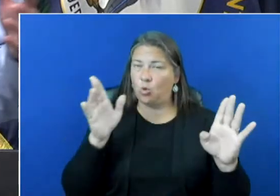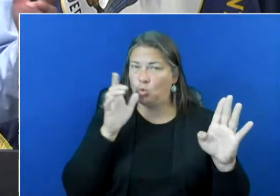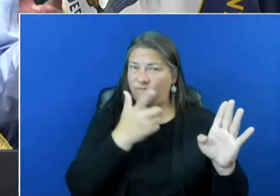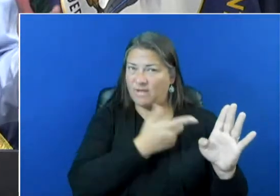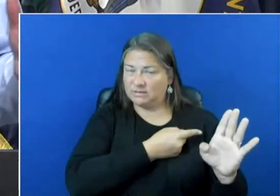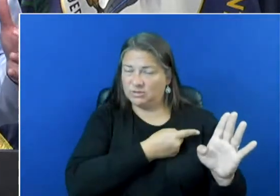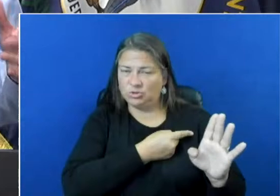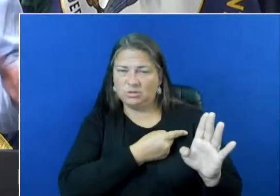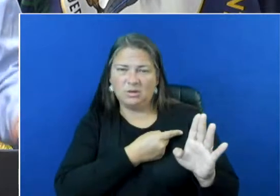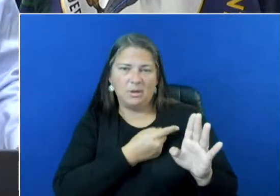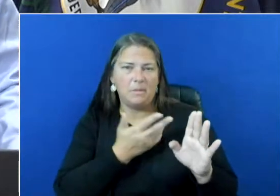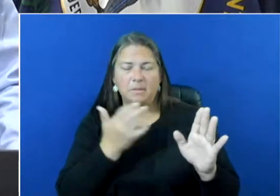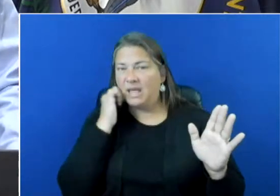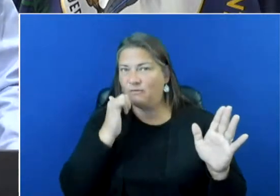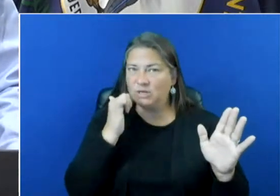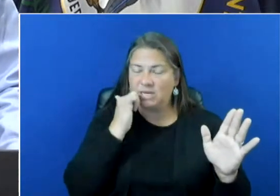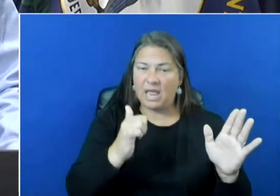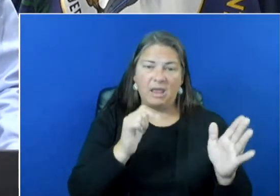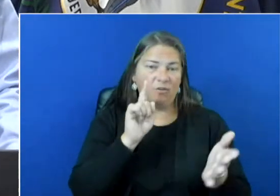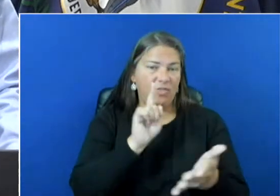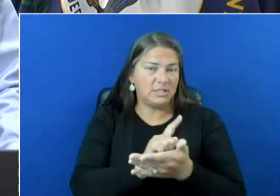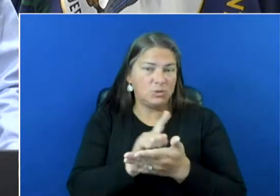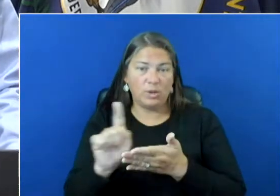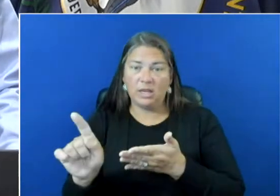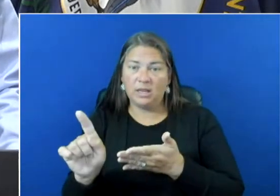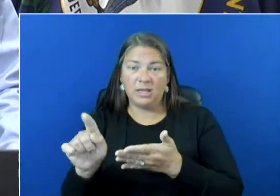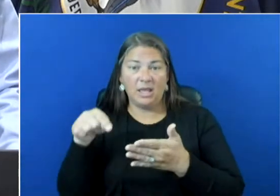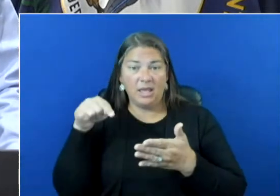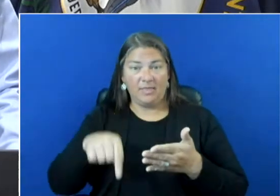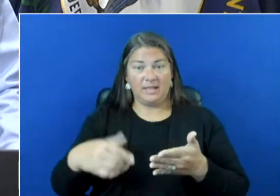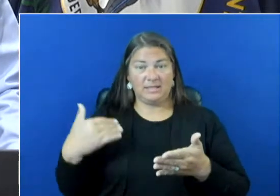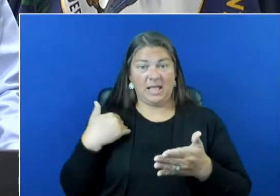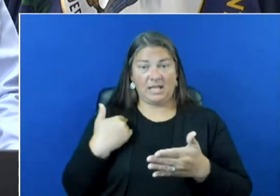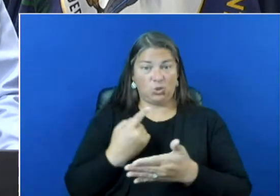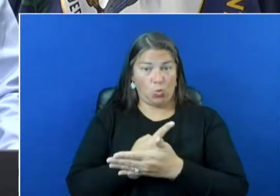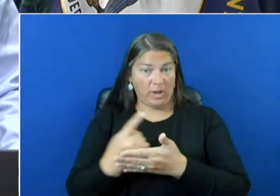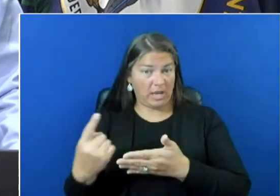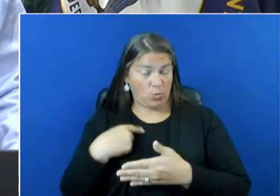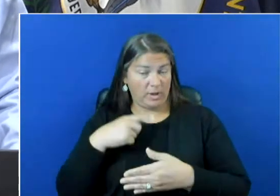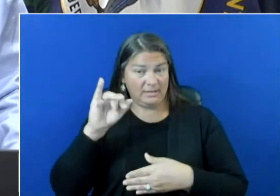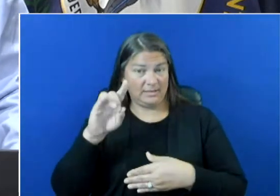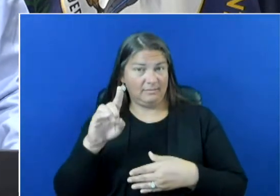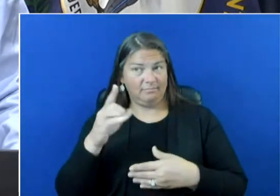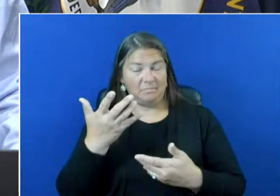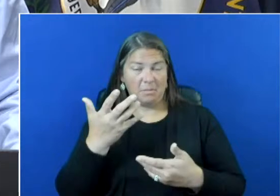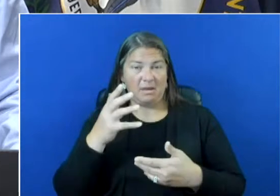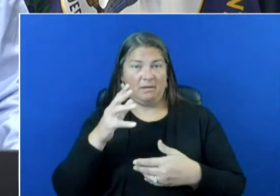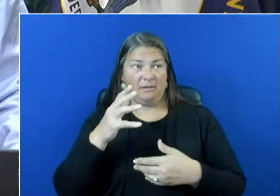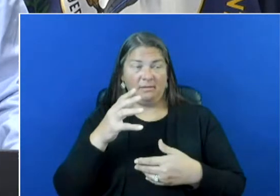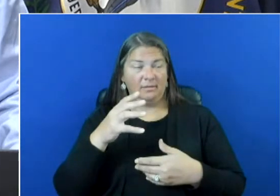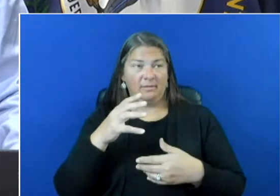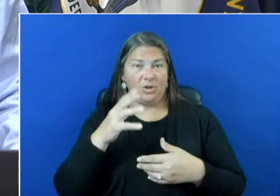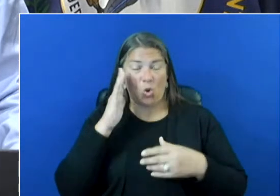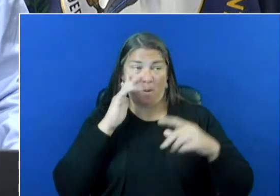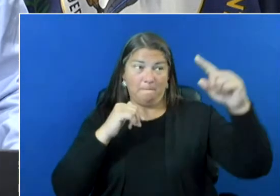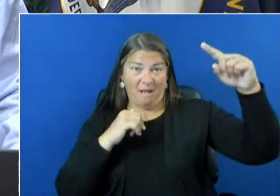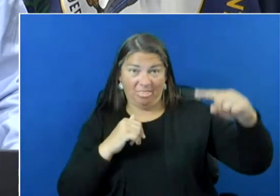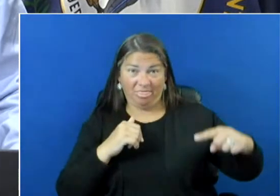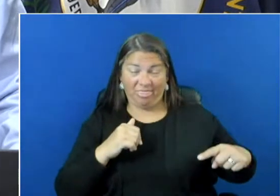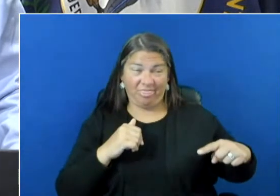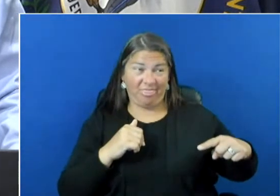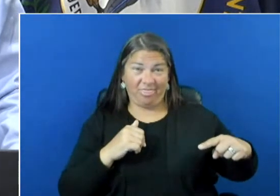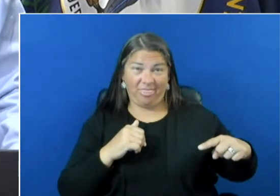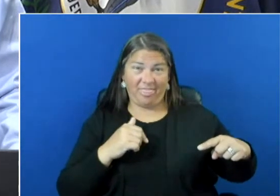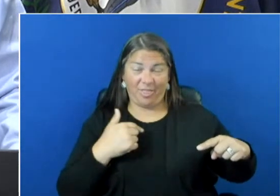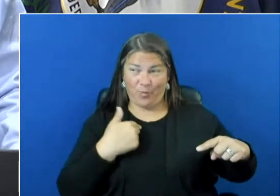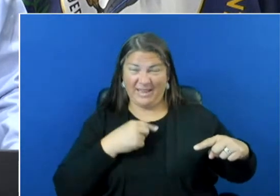every day or the week. Certainly in this last week, we did half of what we did all last month. I hope